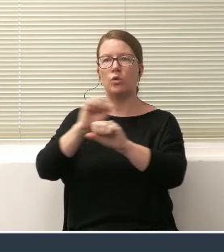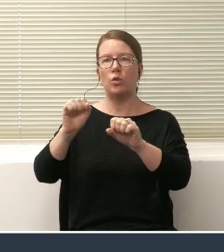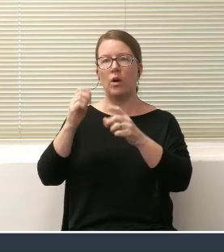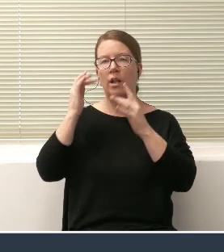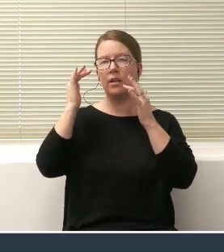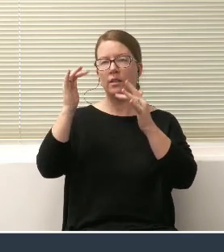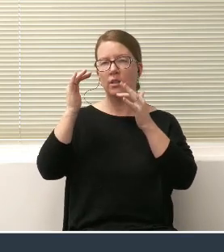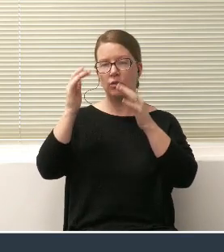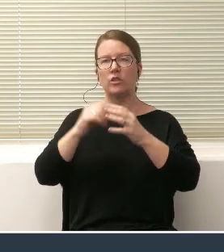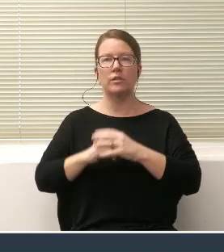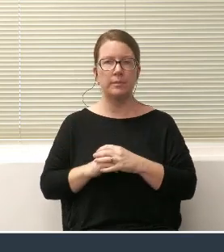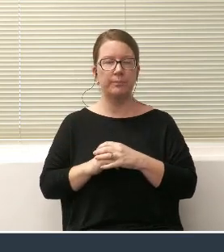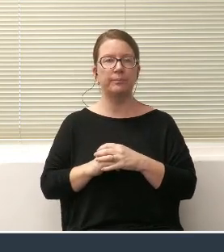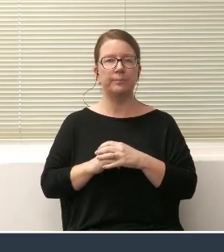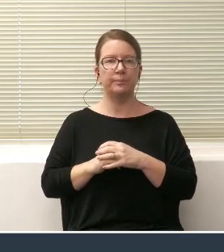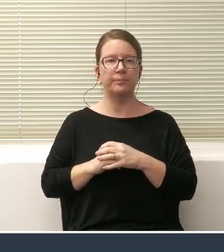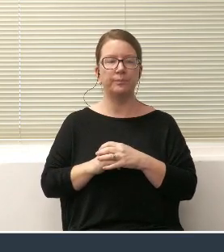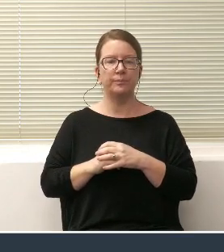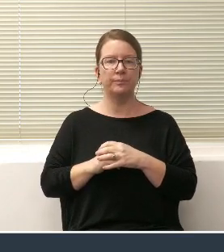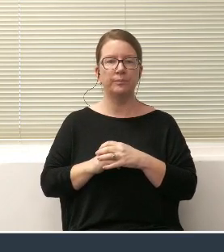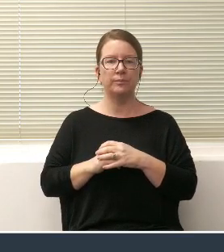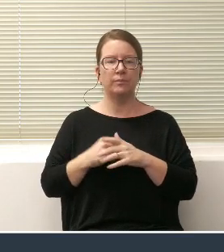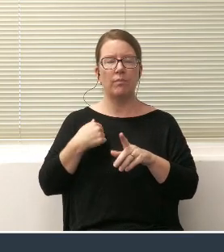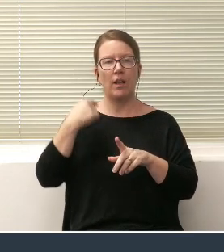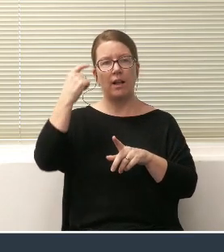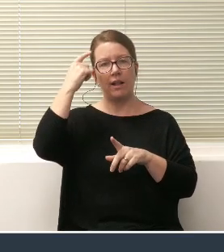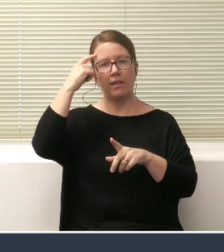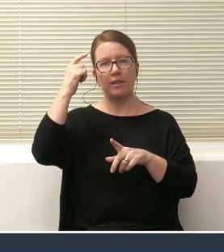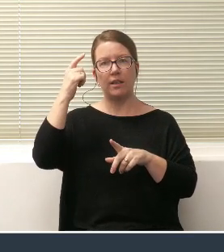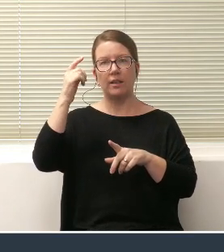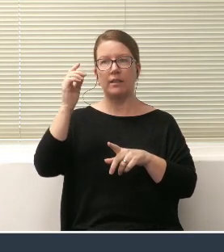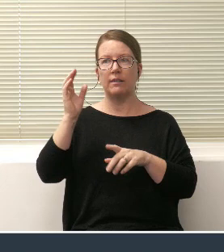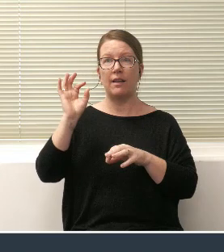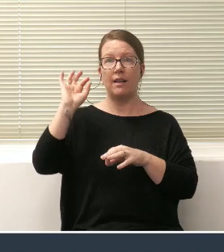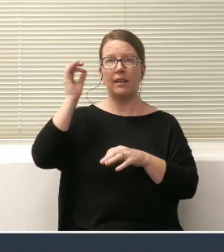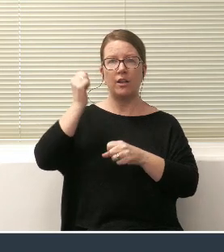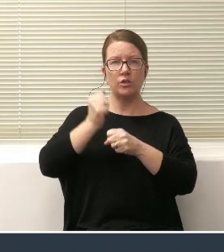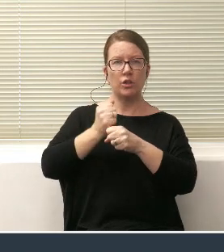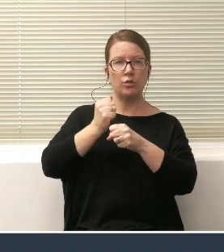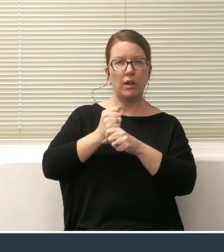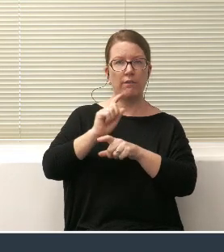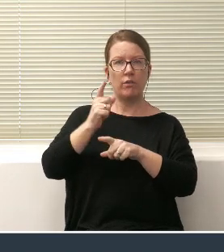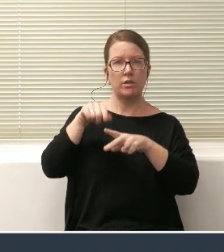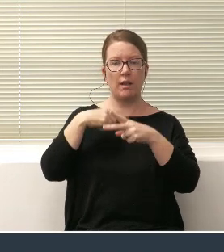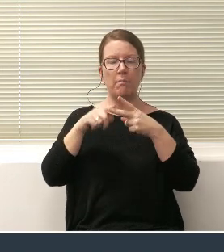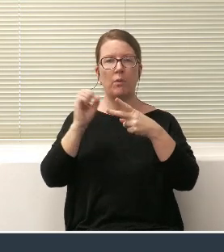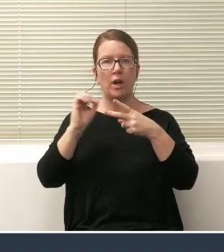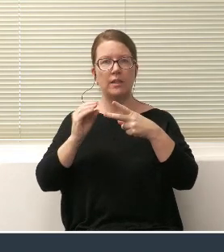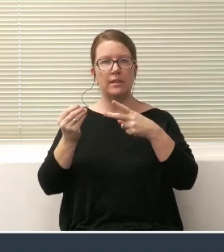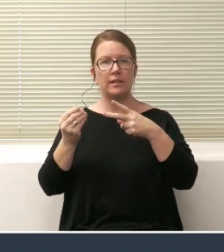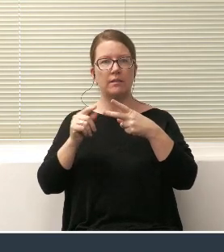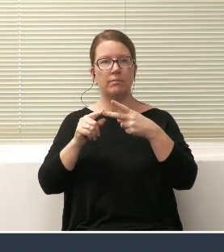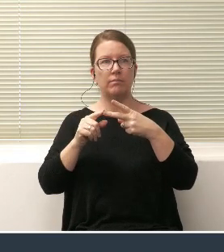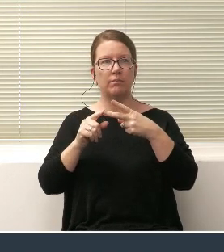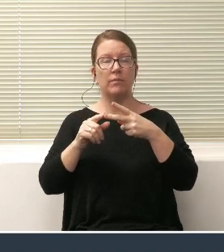they're working through. Yeah. I think Councillor Gregg, I saw your hand first, and then Councillor Price. Oh yes, through the Mayor, thank